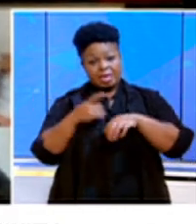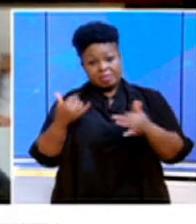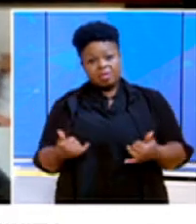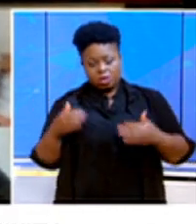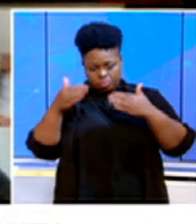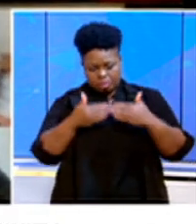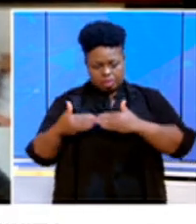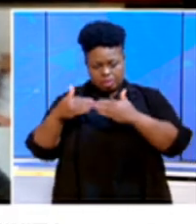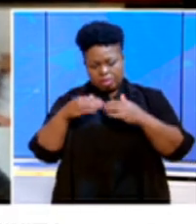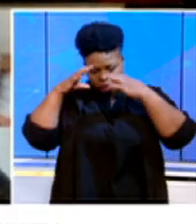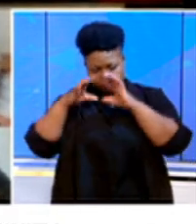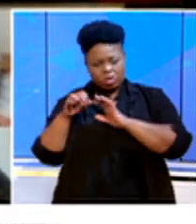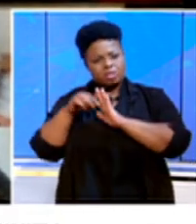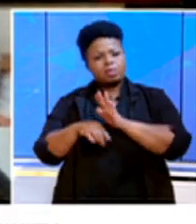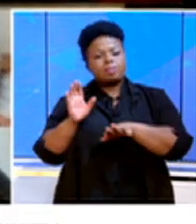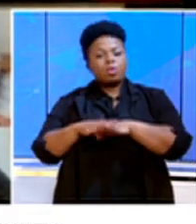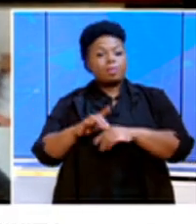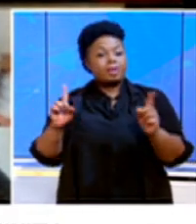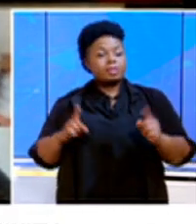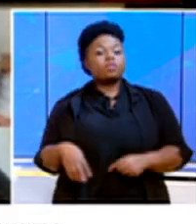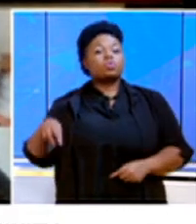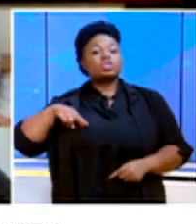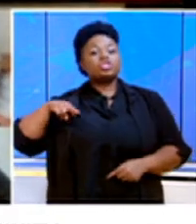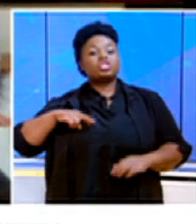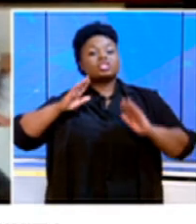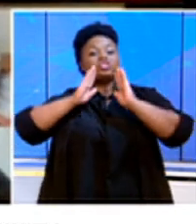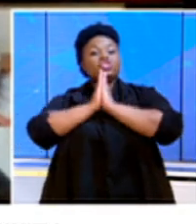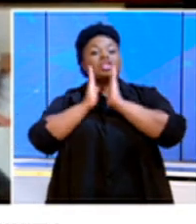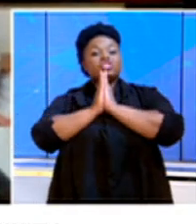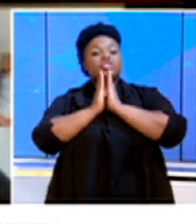very carefully. But certainly the large religious gatherings